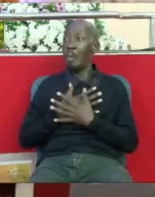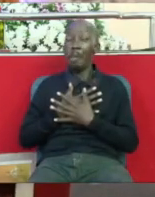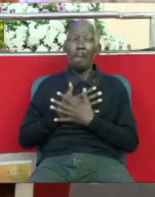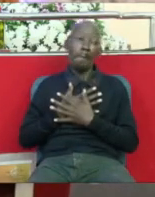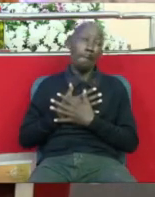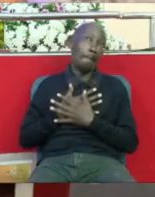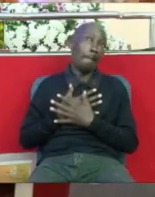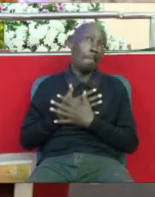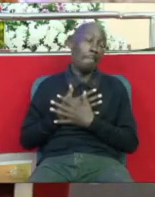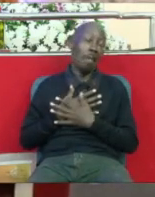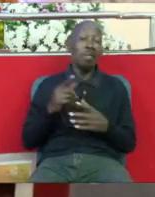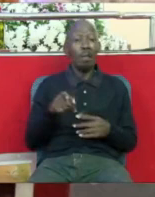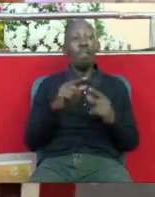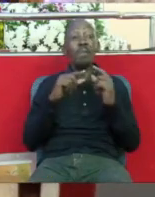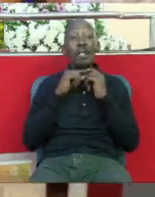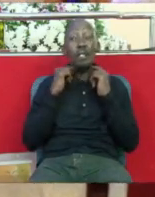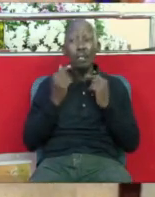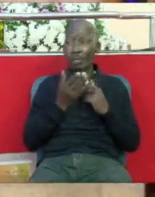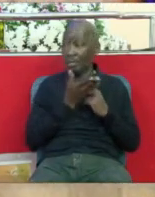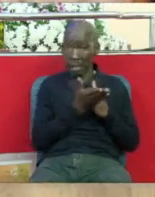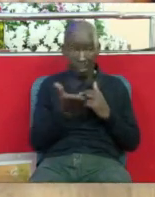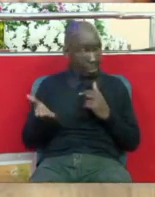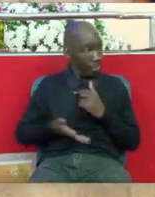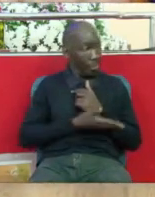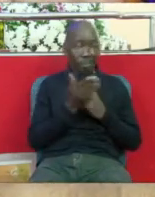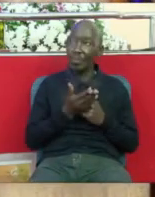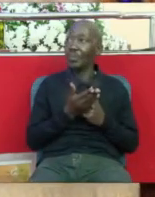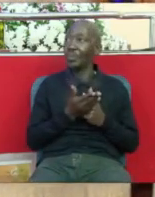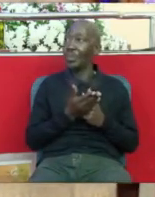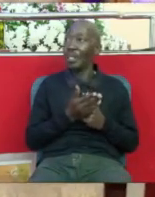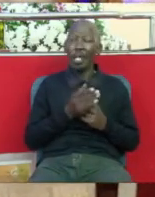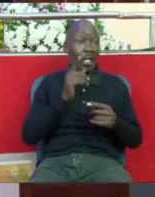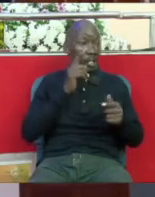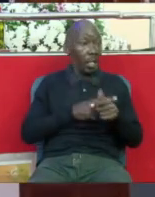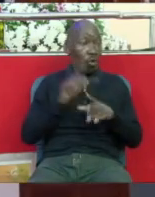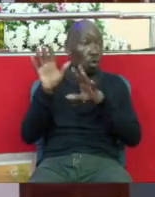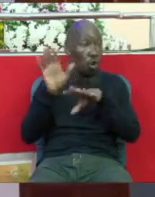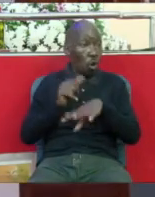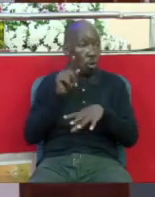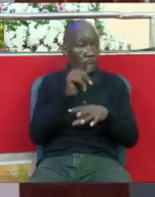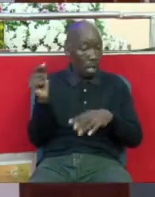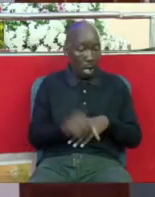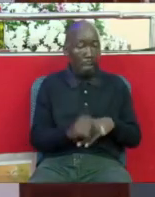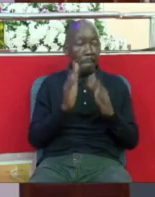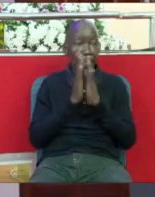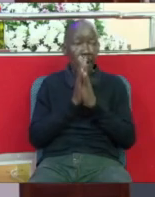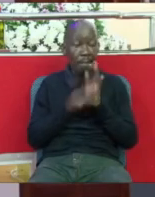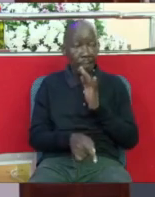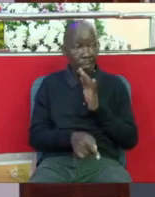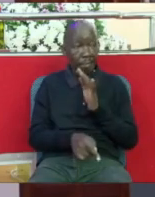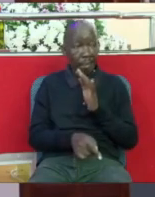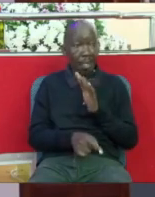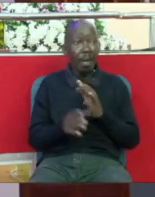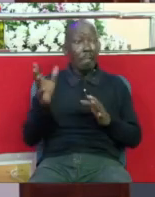na mila. So for the pastors here. Na hivyo basi kwa wachungaji, wachungaji ambao when you call for a prayer day. Ikiwa utaitisha mkutano wa maombi. And five